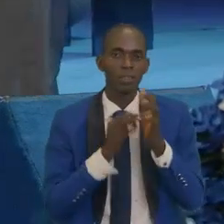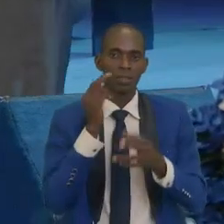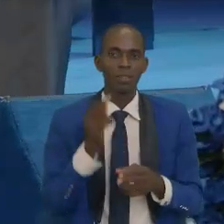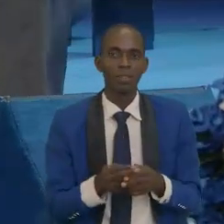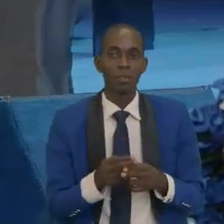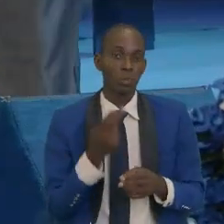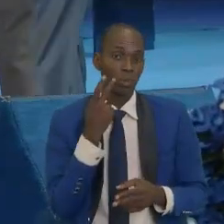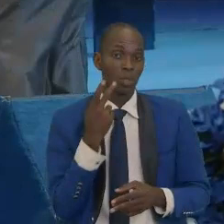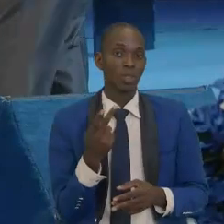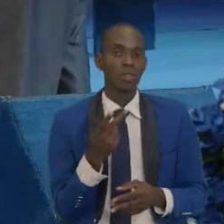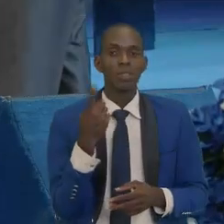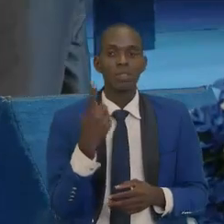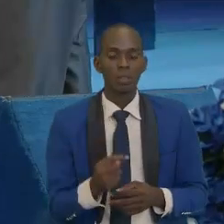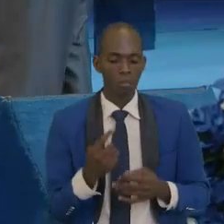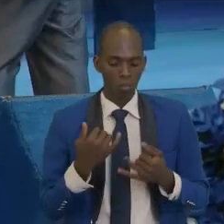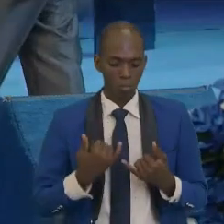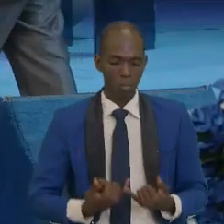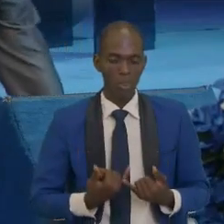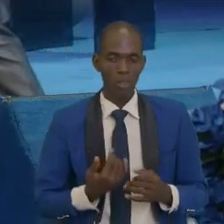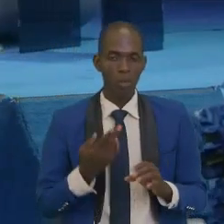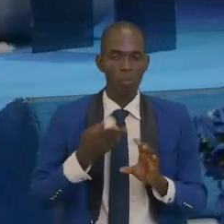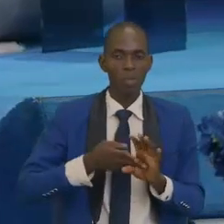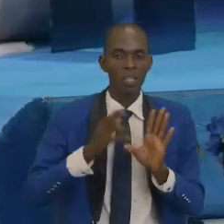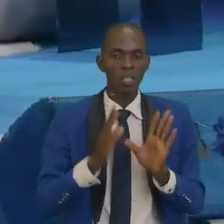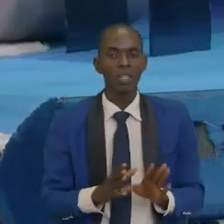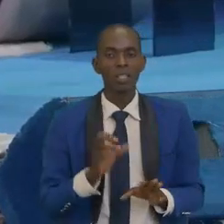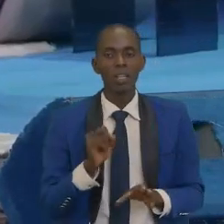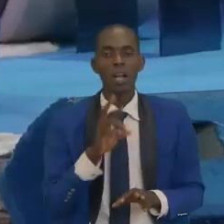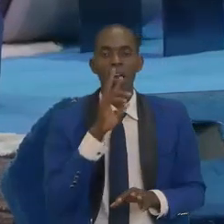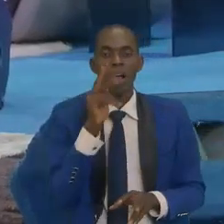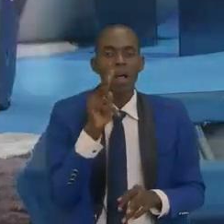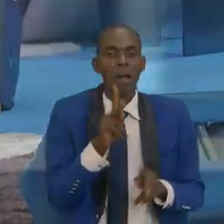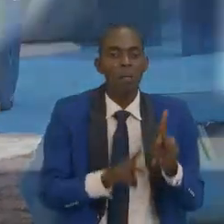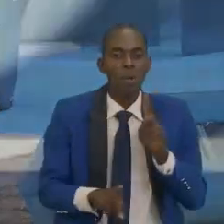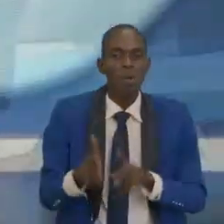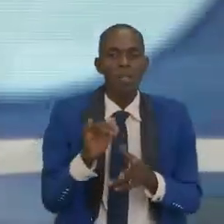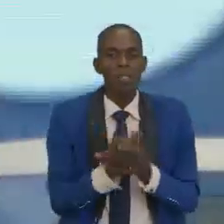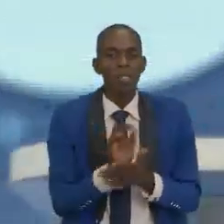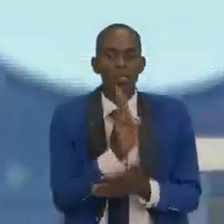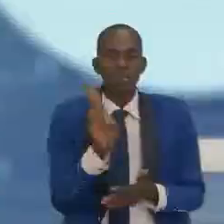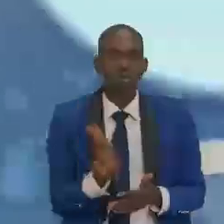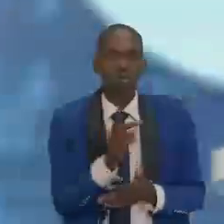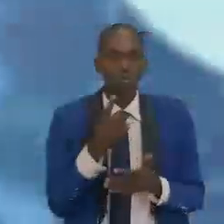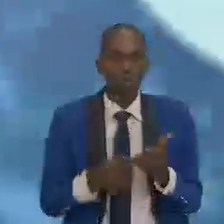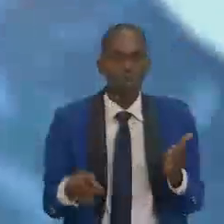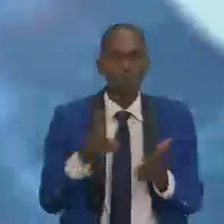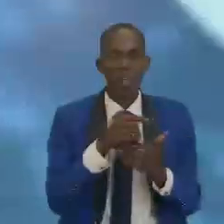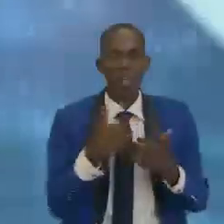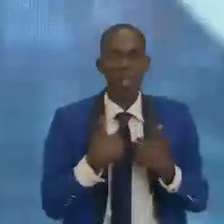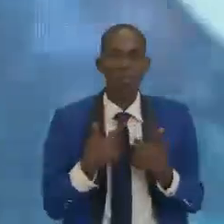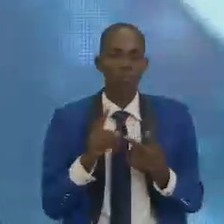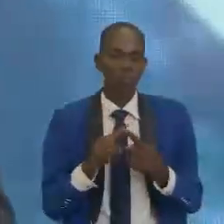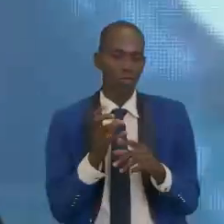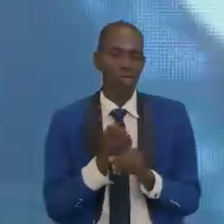see, the present partakers are the people that use what they have to get what they don't